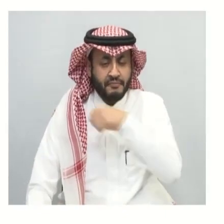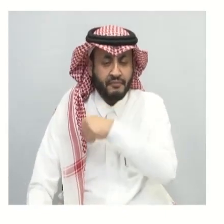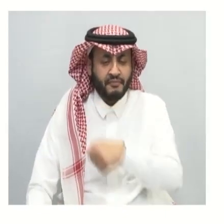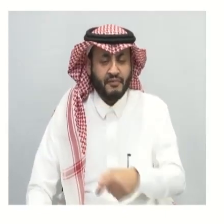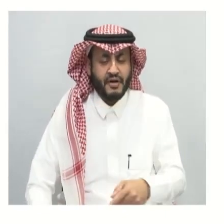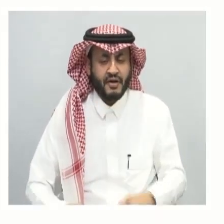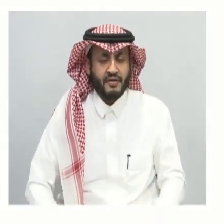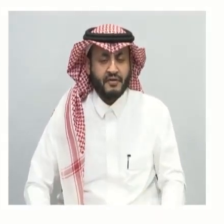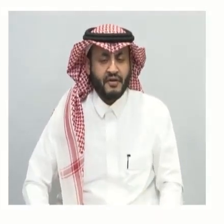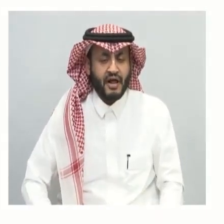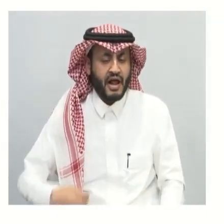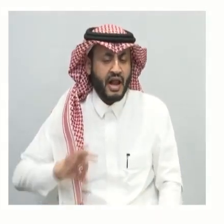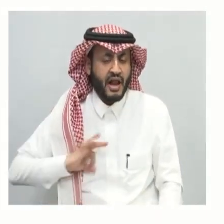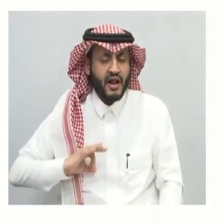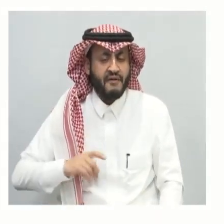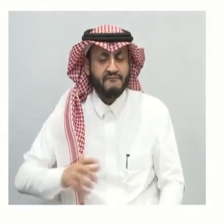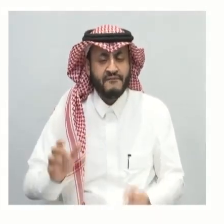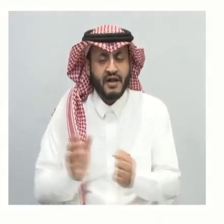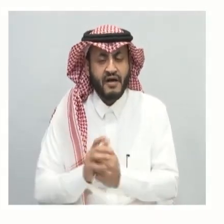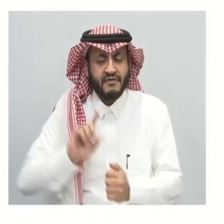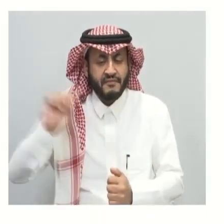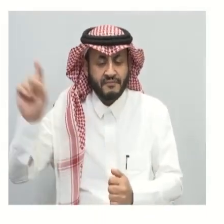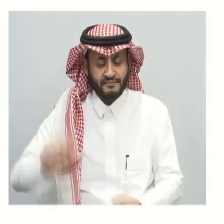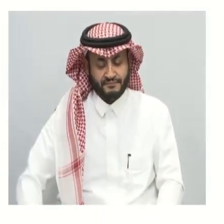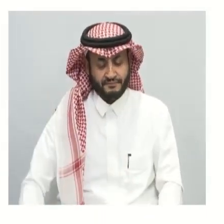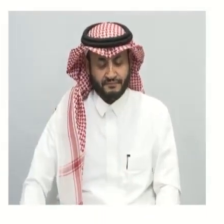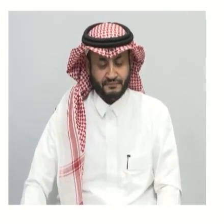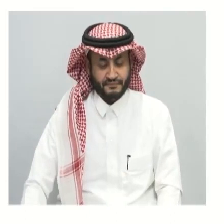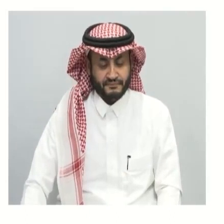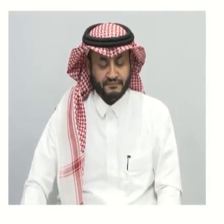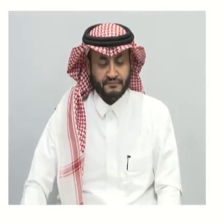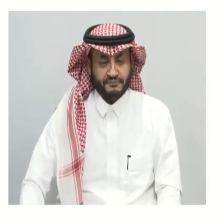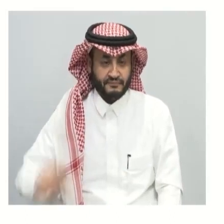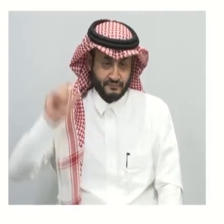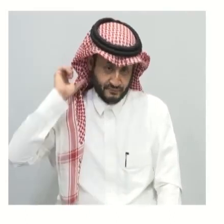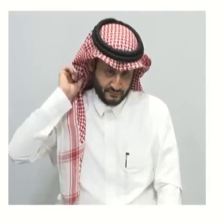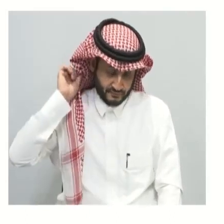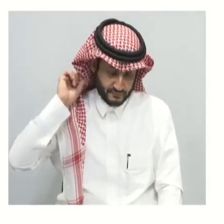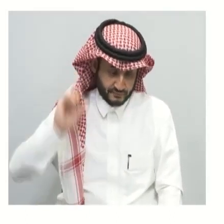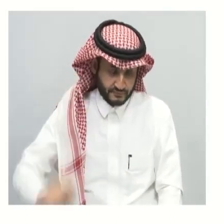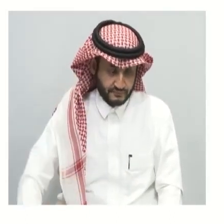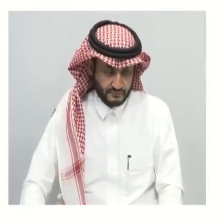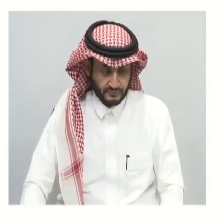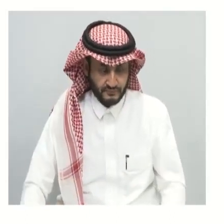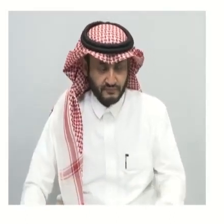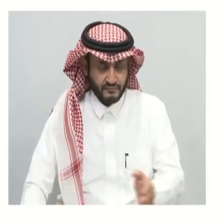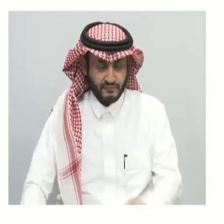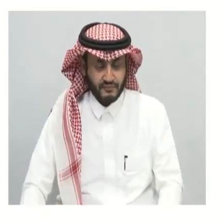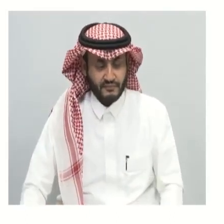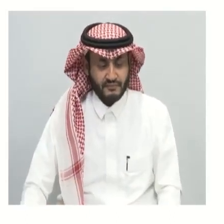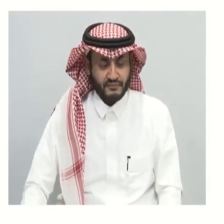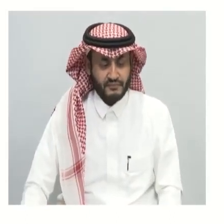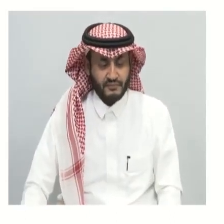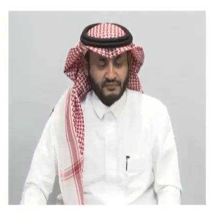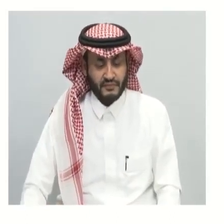country. After enjoy, we will use the ing form of the verb. Like laptop, he